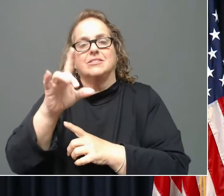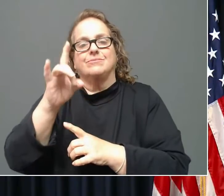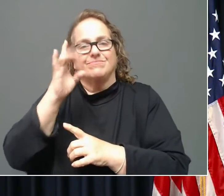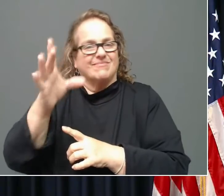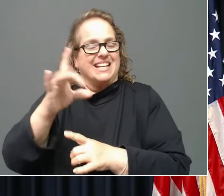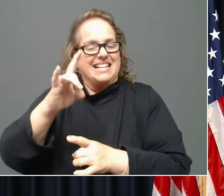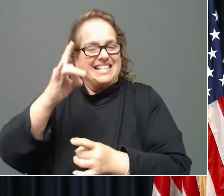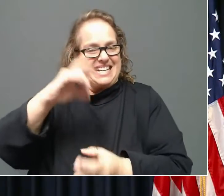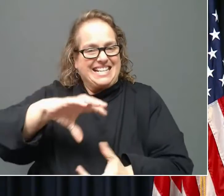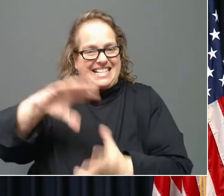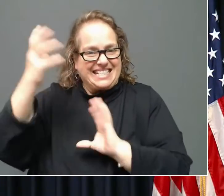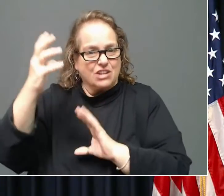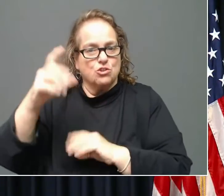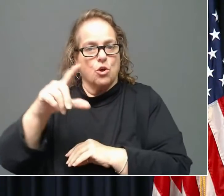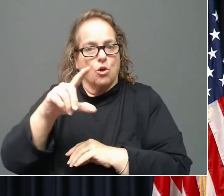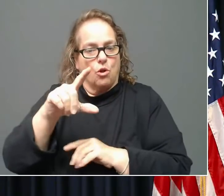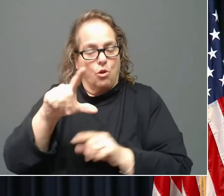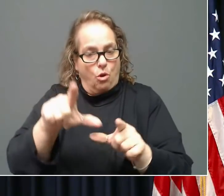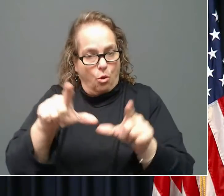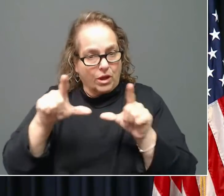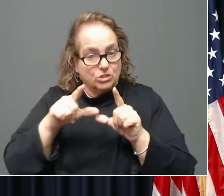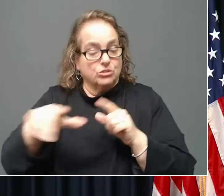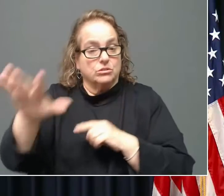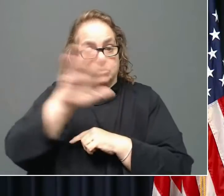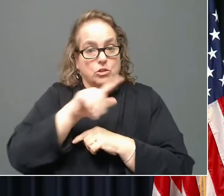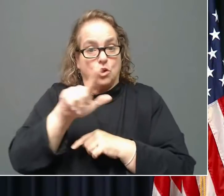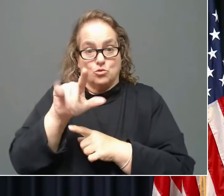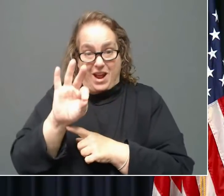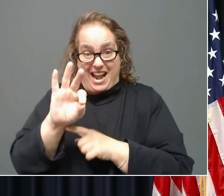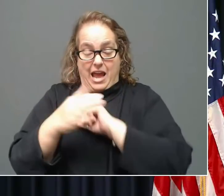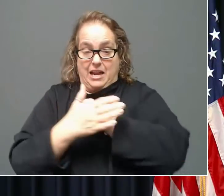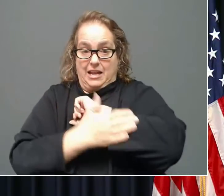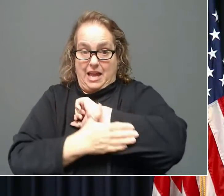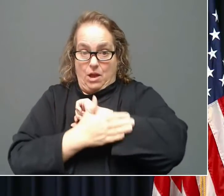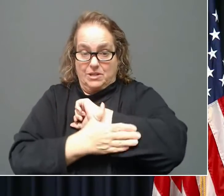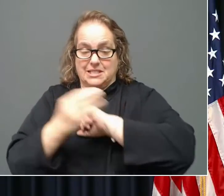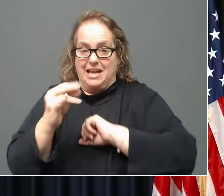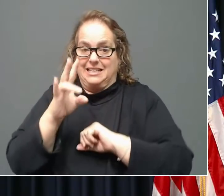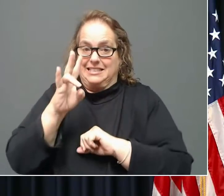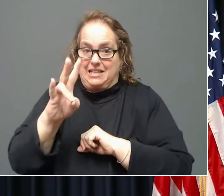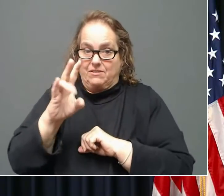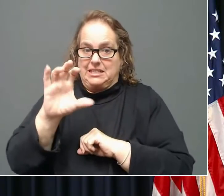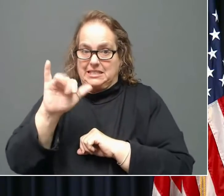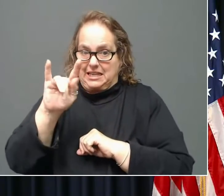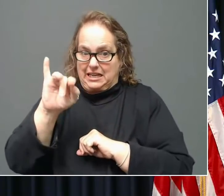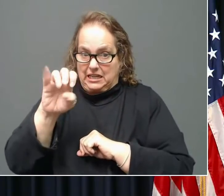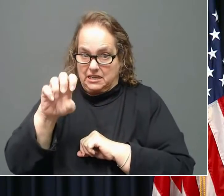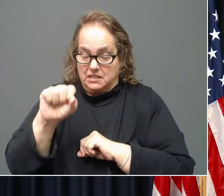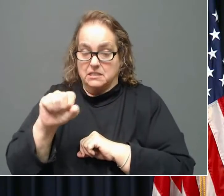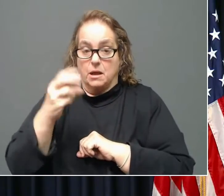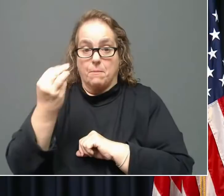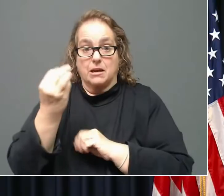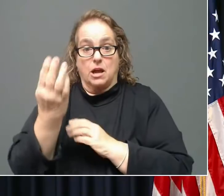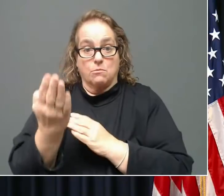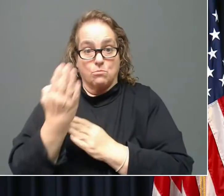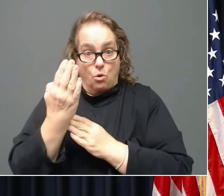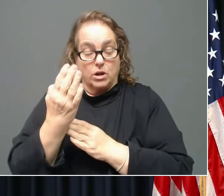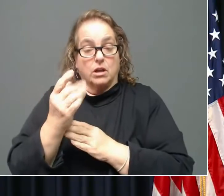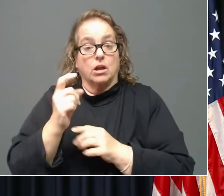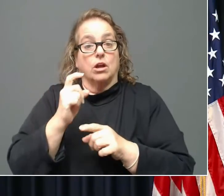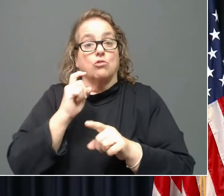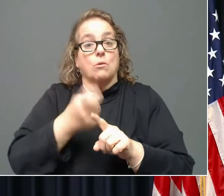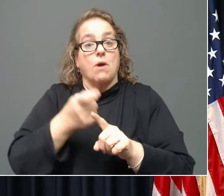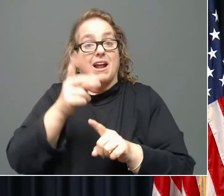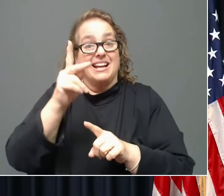include 29 counties and 7 cities. On Monday morning, tributaries of the Kentucky River reached major